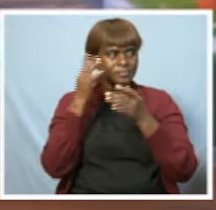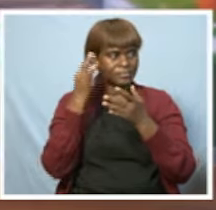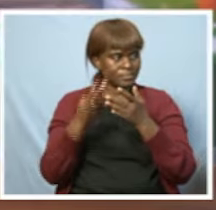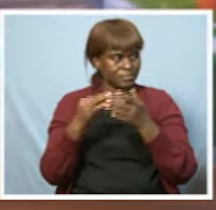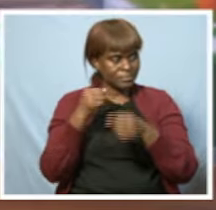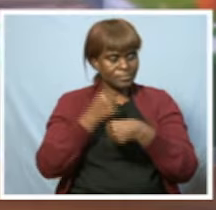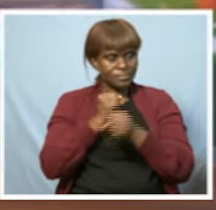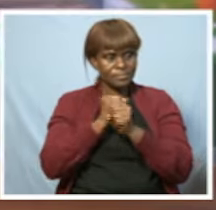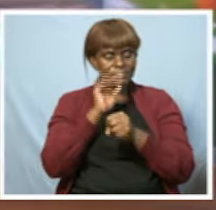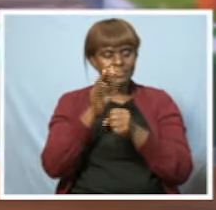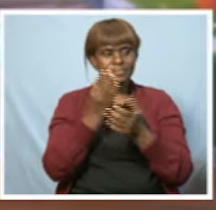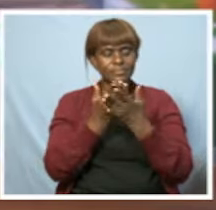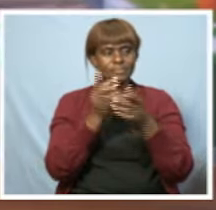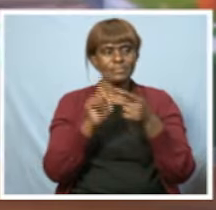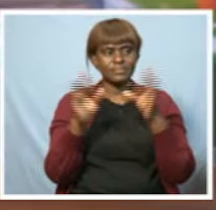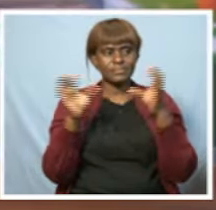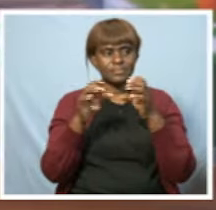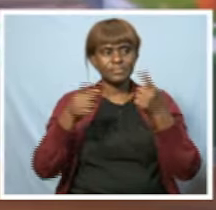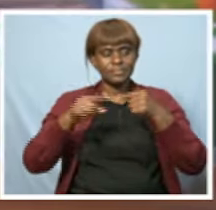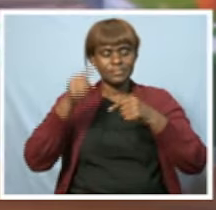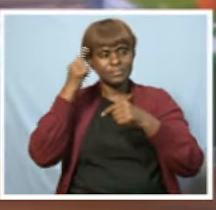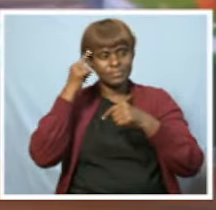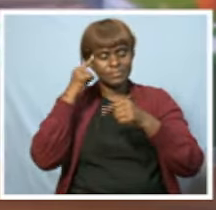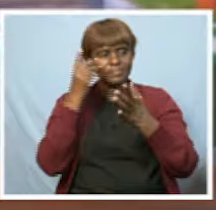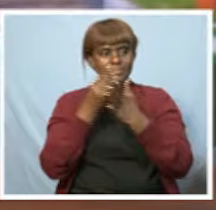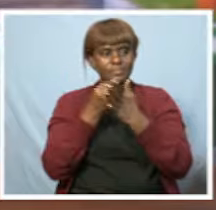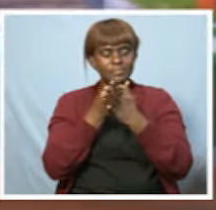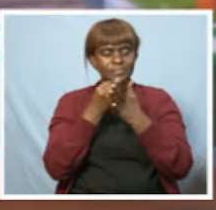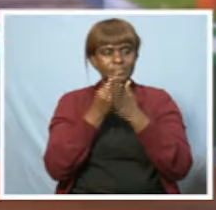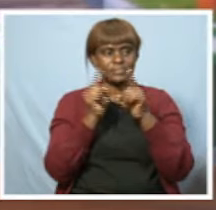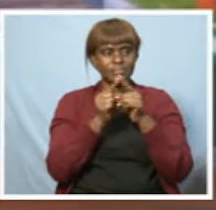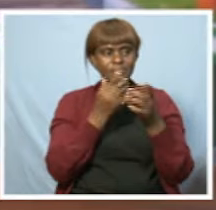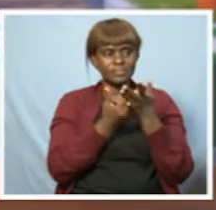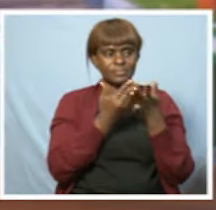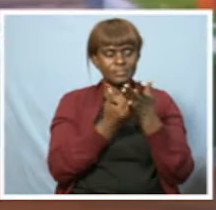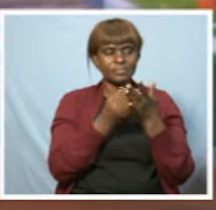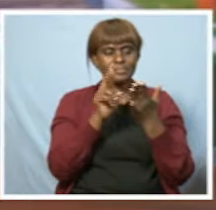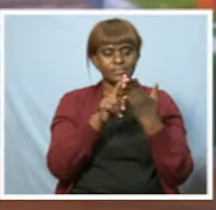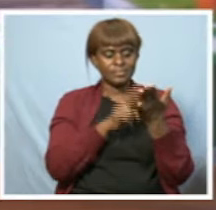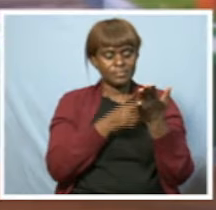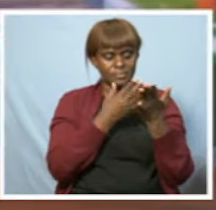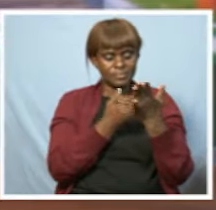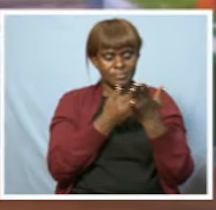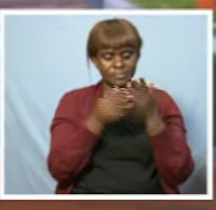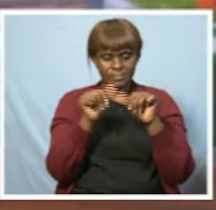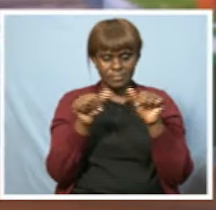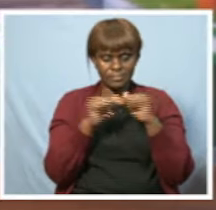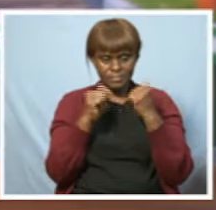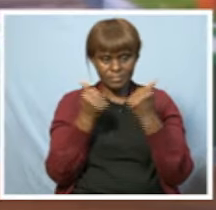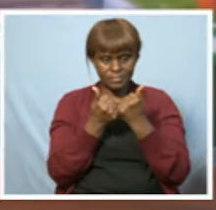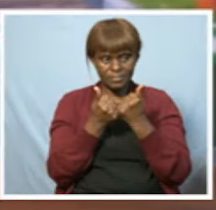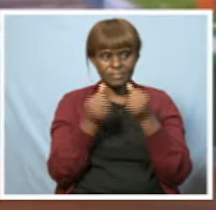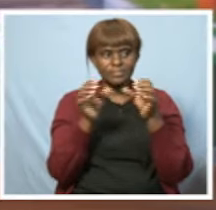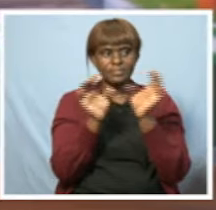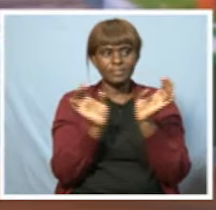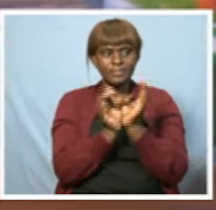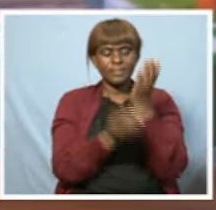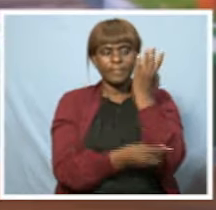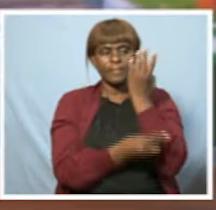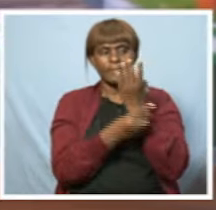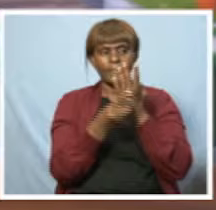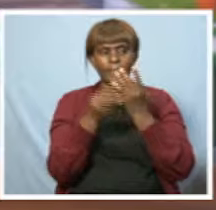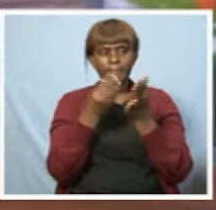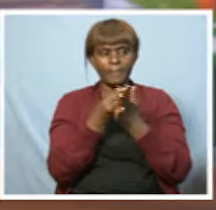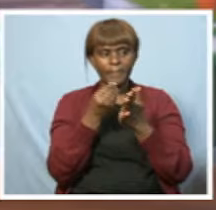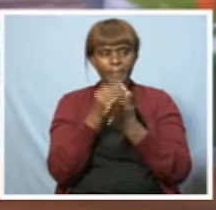just made their submissions to the Committee on Local Government Accounts on the consideration of the report of the Auditor General on the Constituency Development